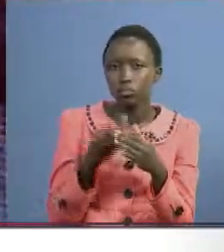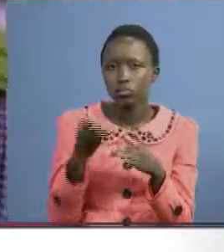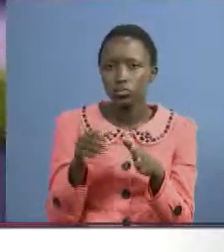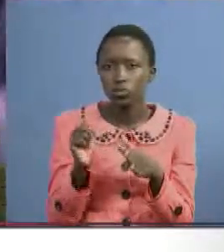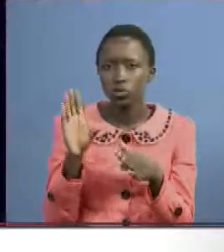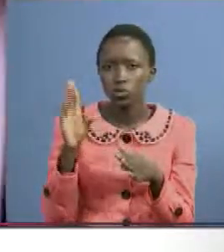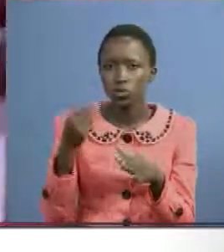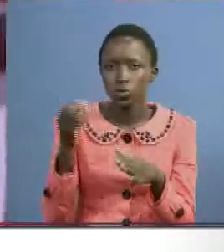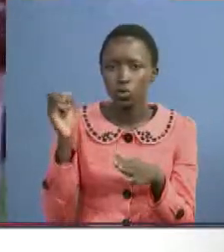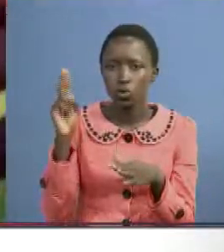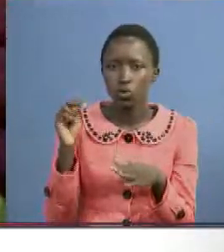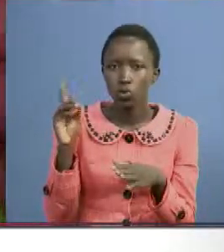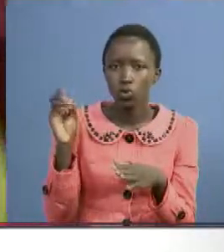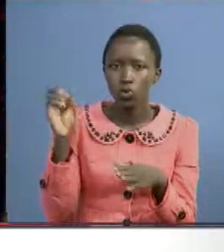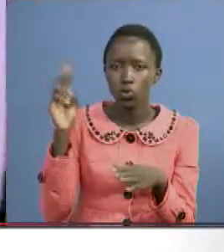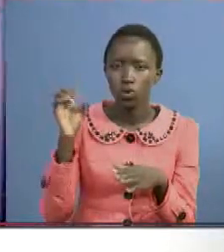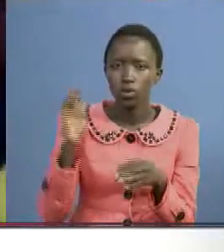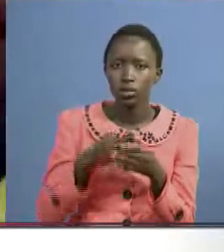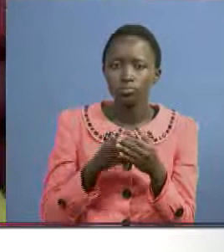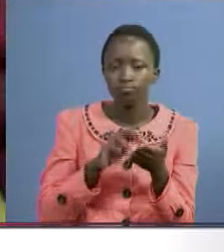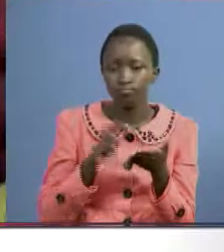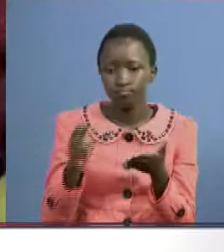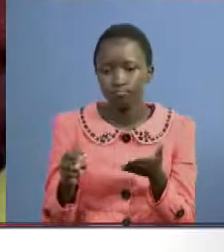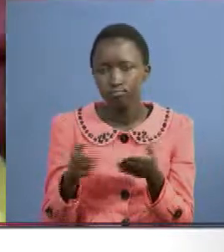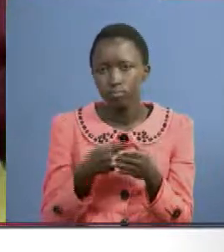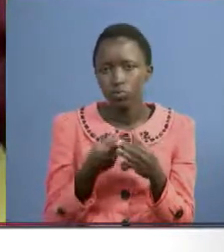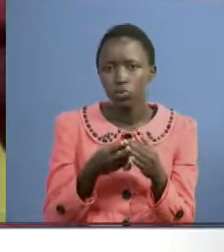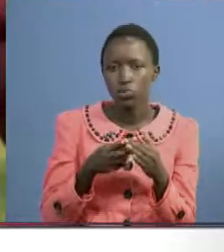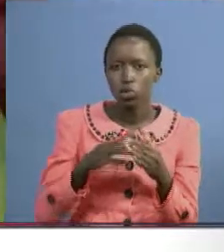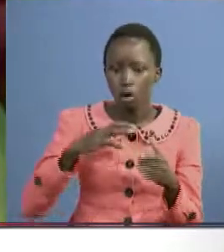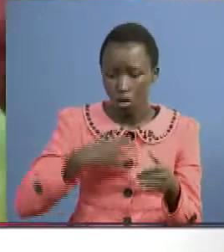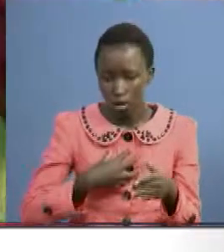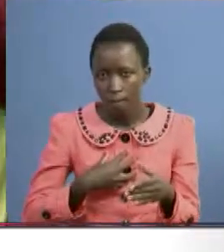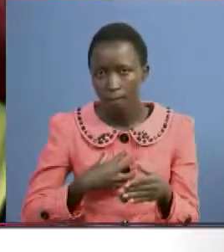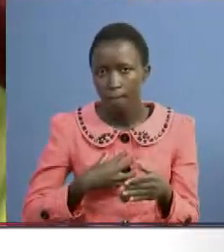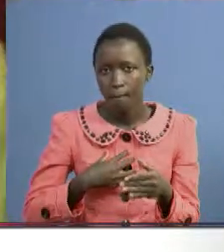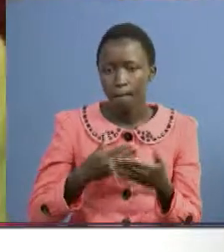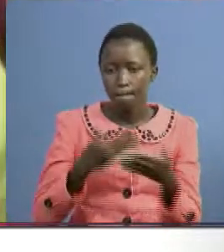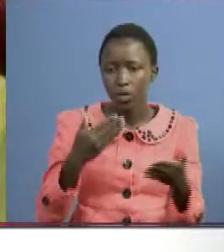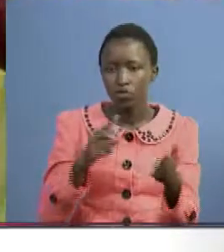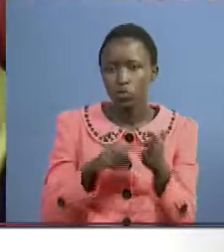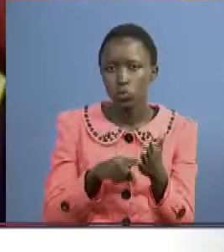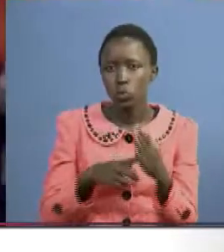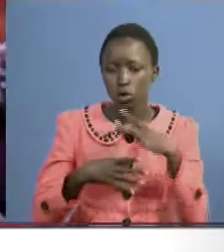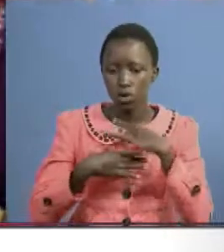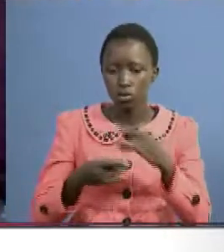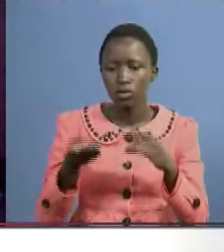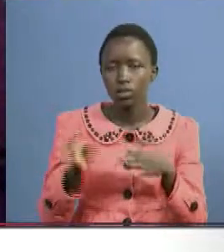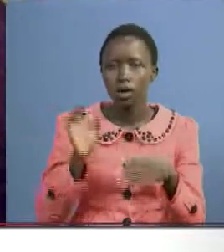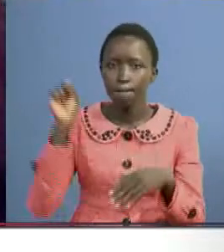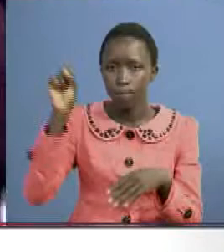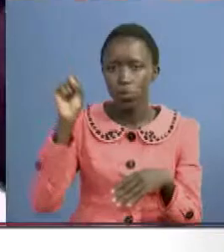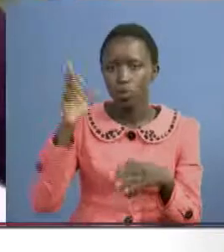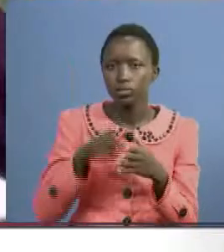at Chondoni Girls Secondary School and had resigned from Retirement Benefit Authority before showing her interest in